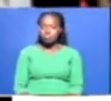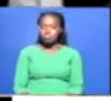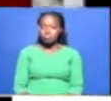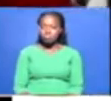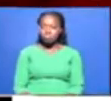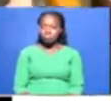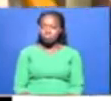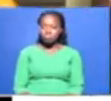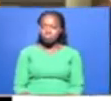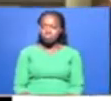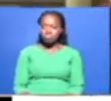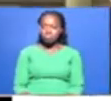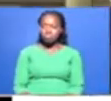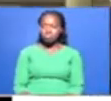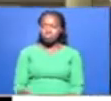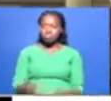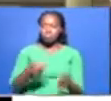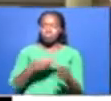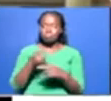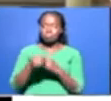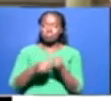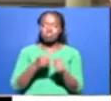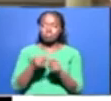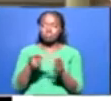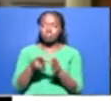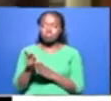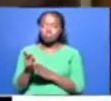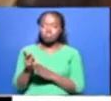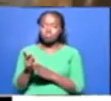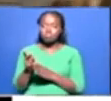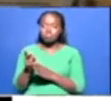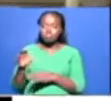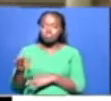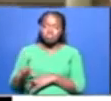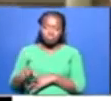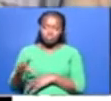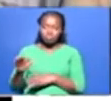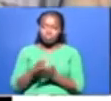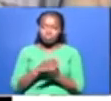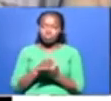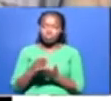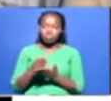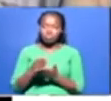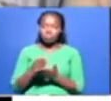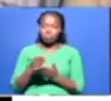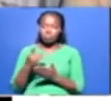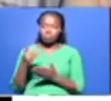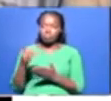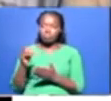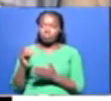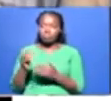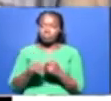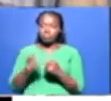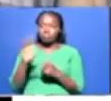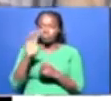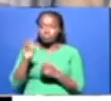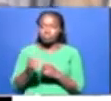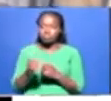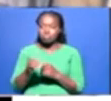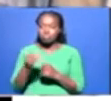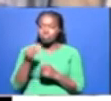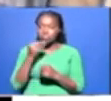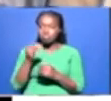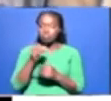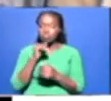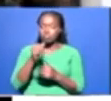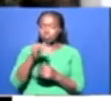In Turkey, the highest annual price surge was in the transportation sector with 106%. The cost of food and